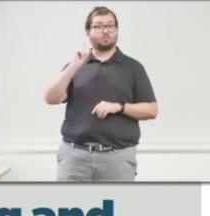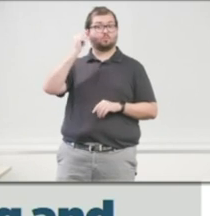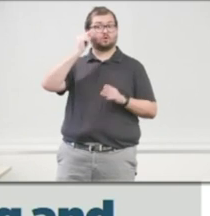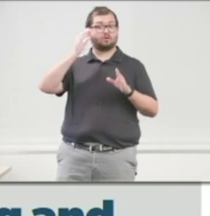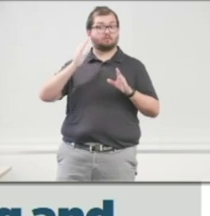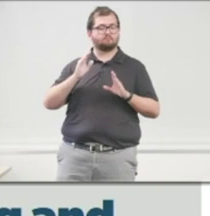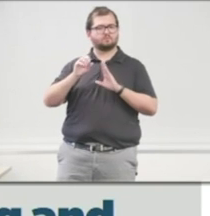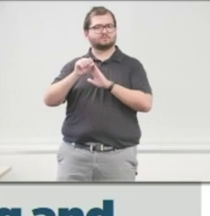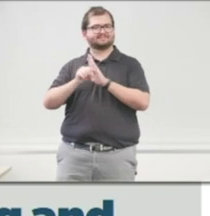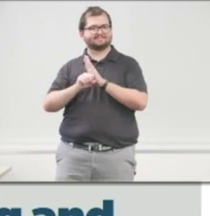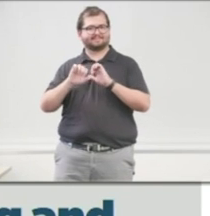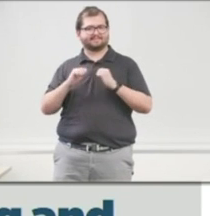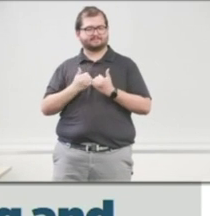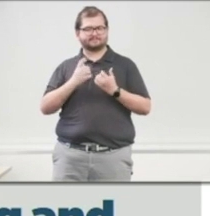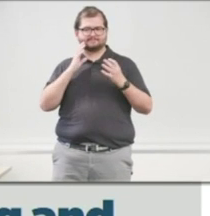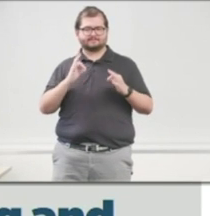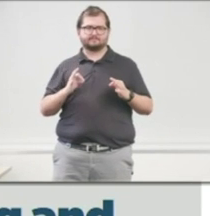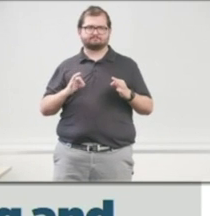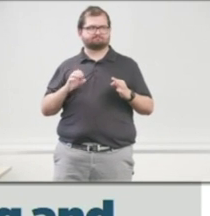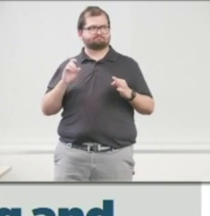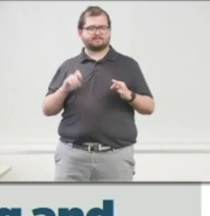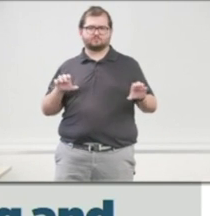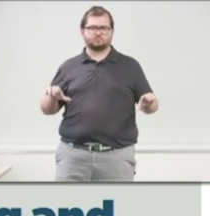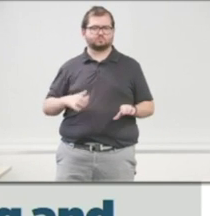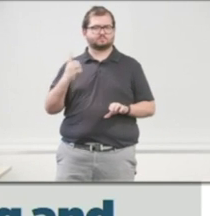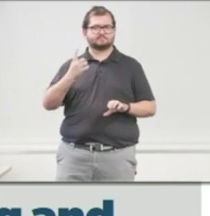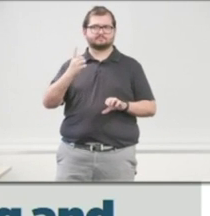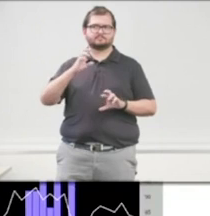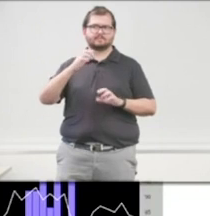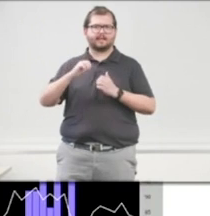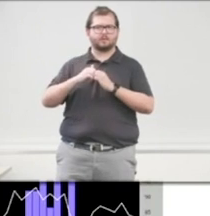our state agencies to respond to heat in a more coordinated way.